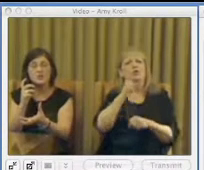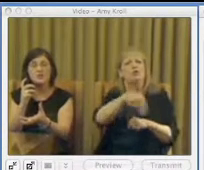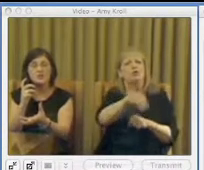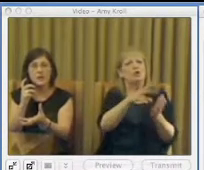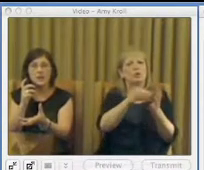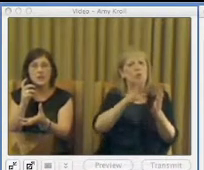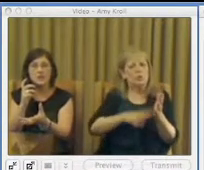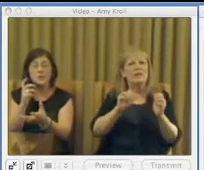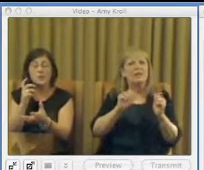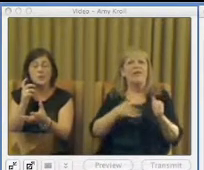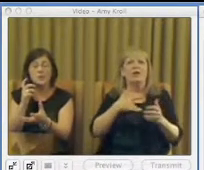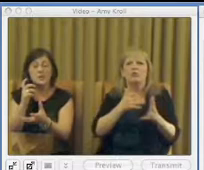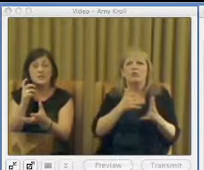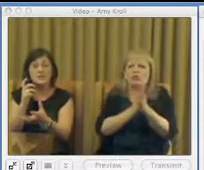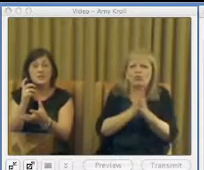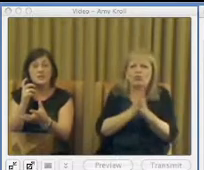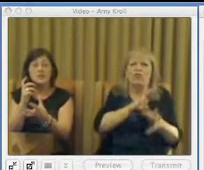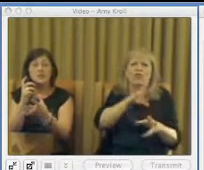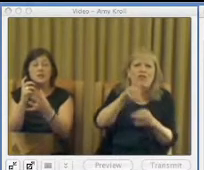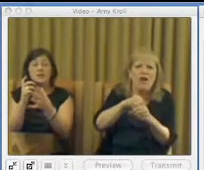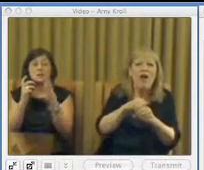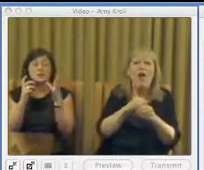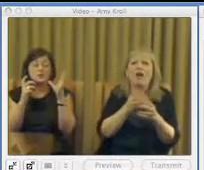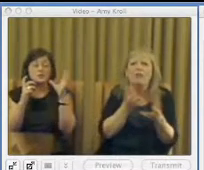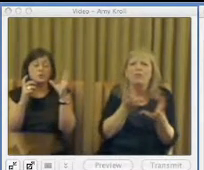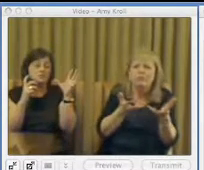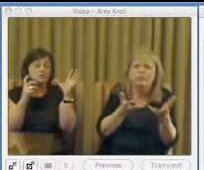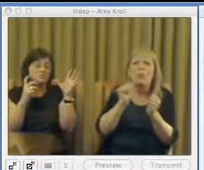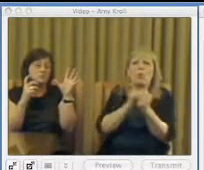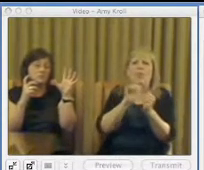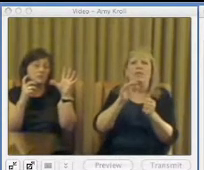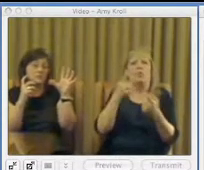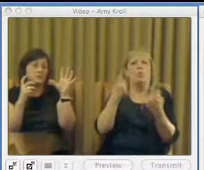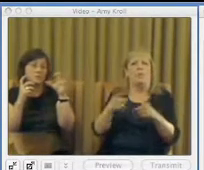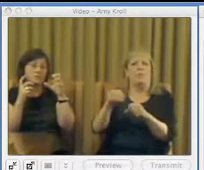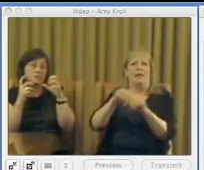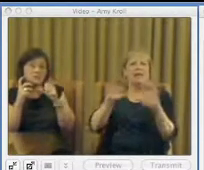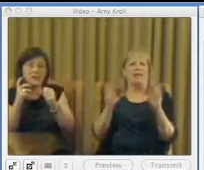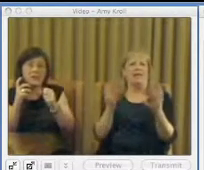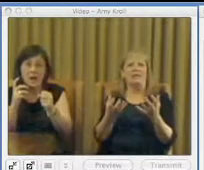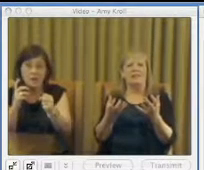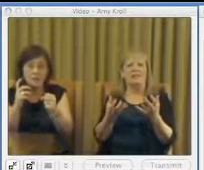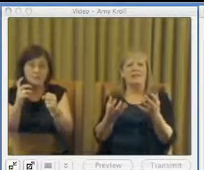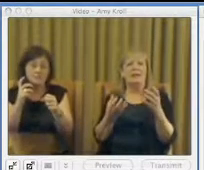can engage with their learning and giving them the opportunities to engage. So whether it's